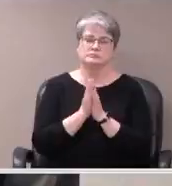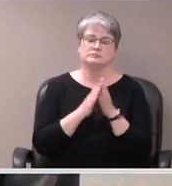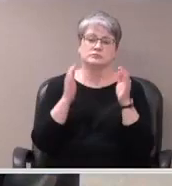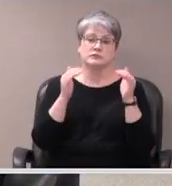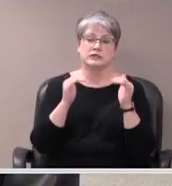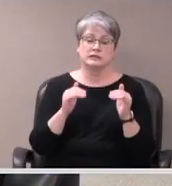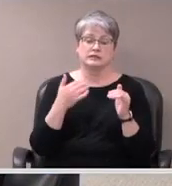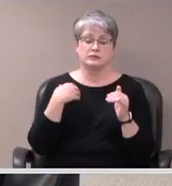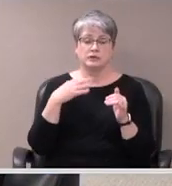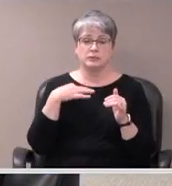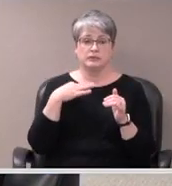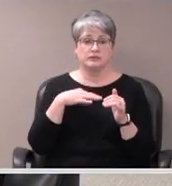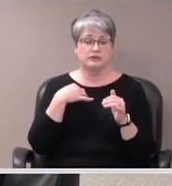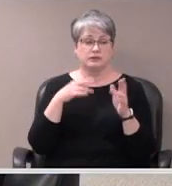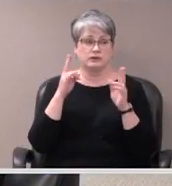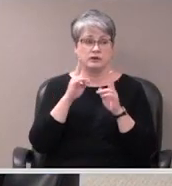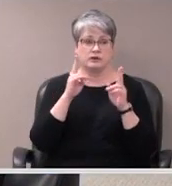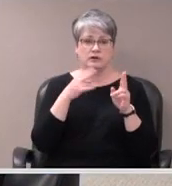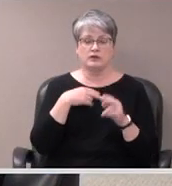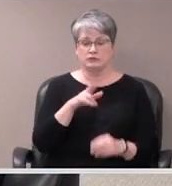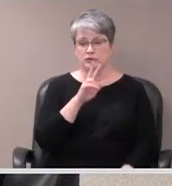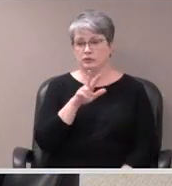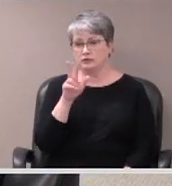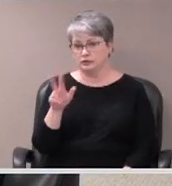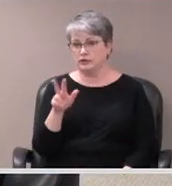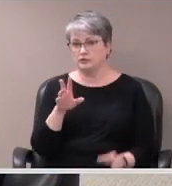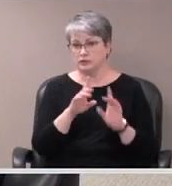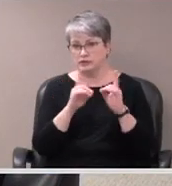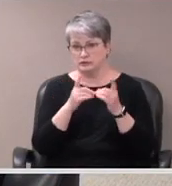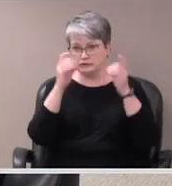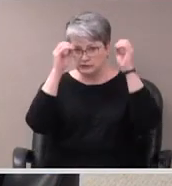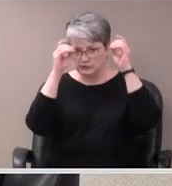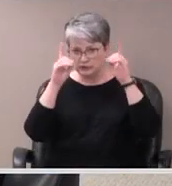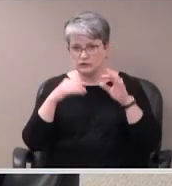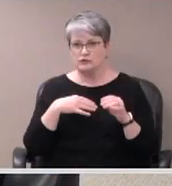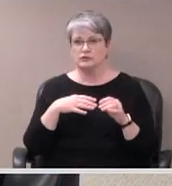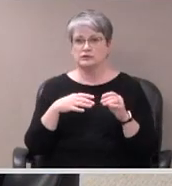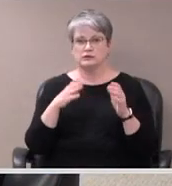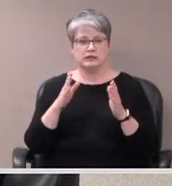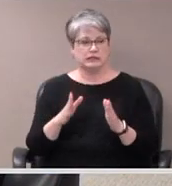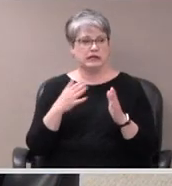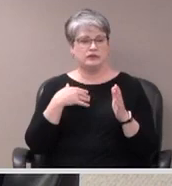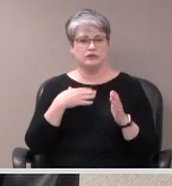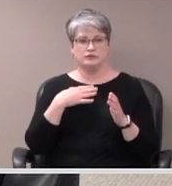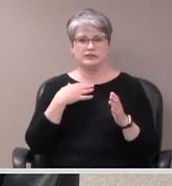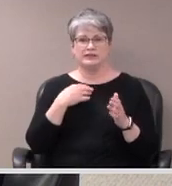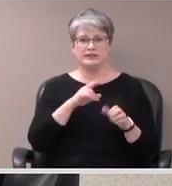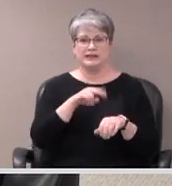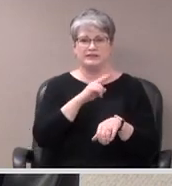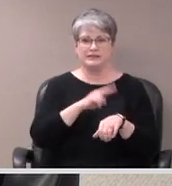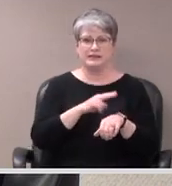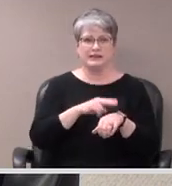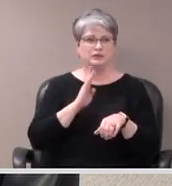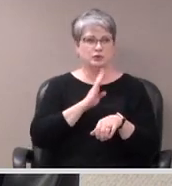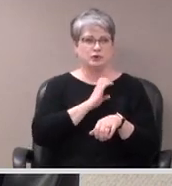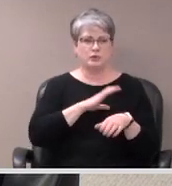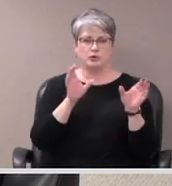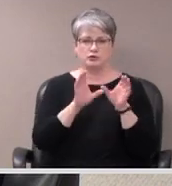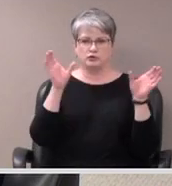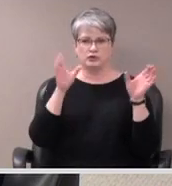Next, we have the privilege of honoring 33 district educators who have obtained National Board Certification